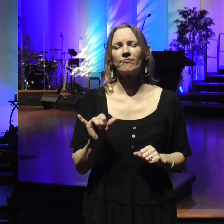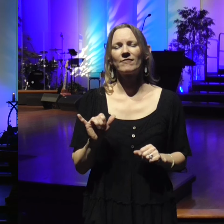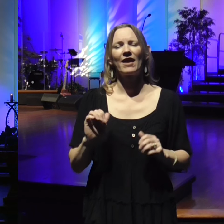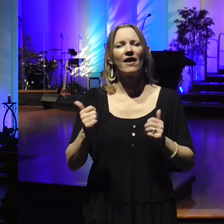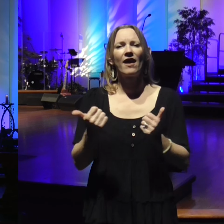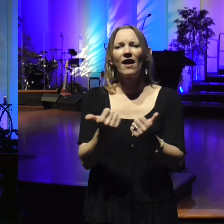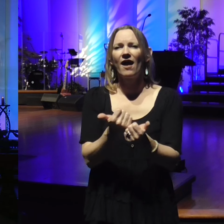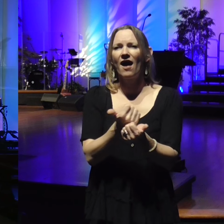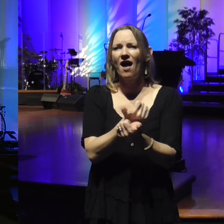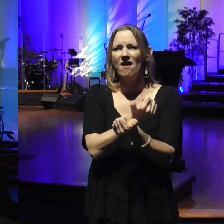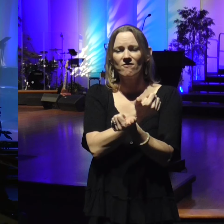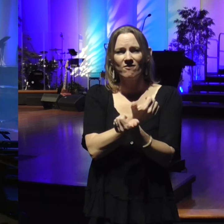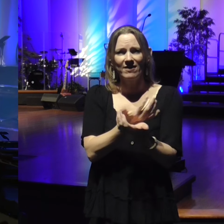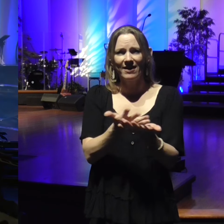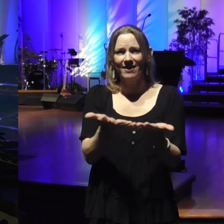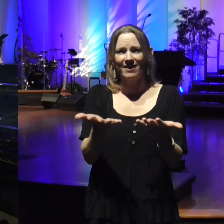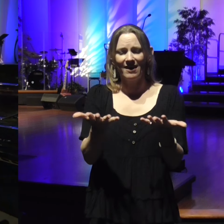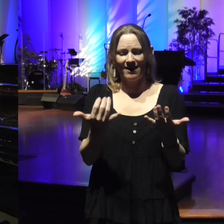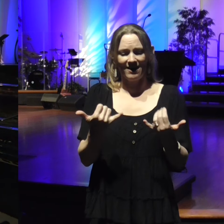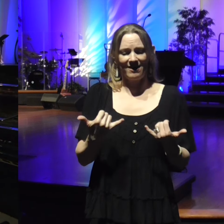Everything is all right